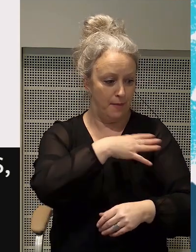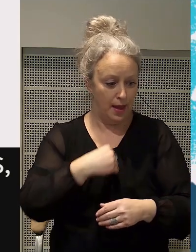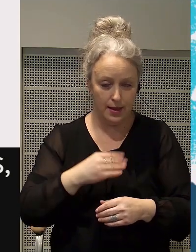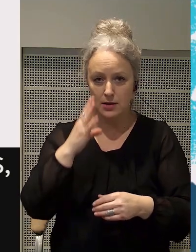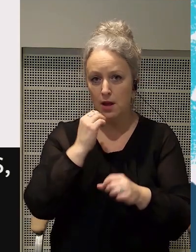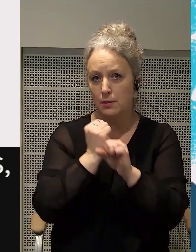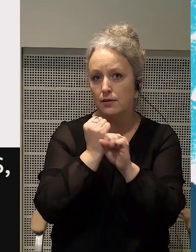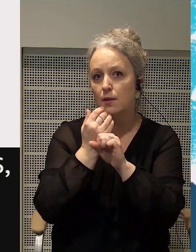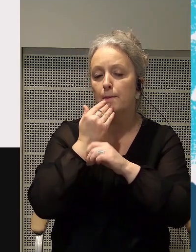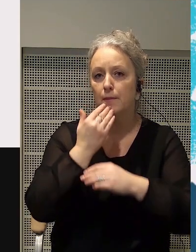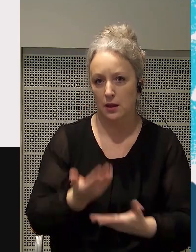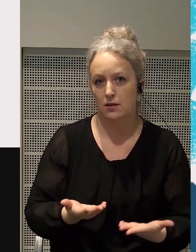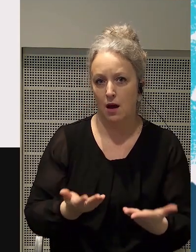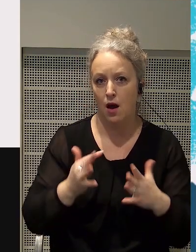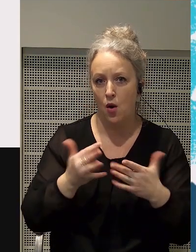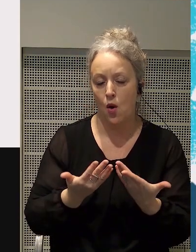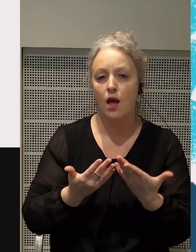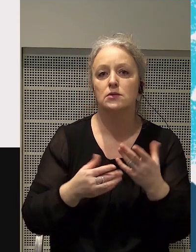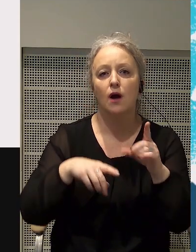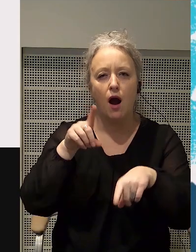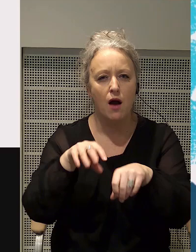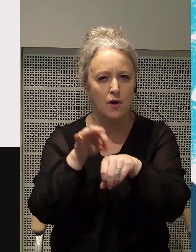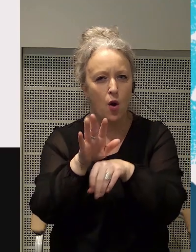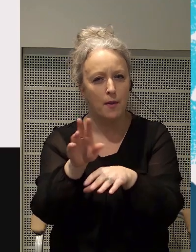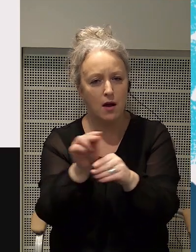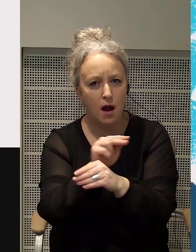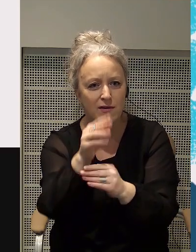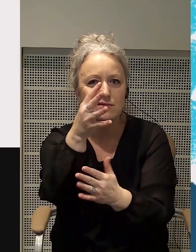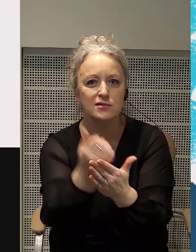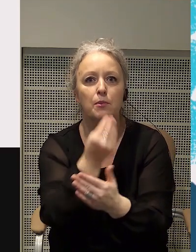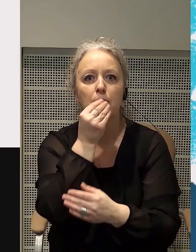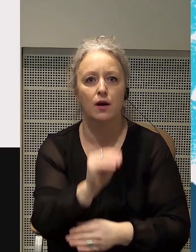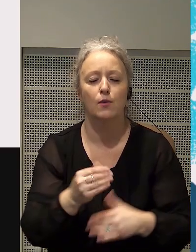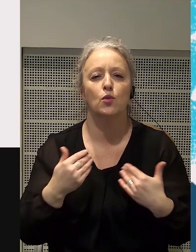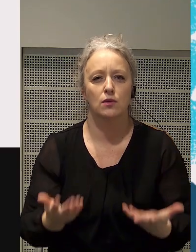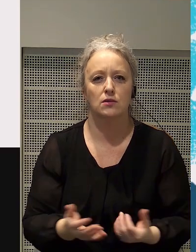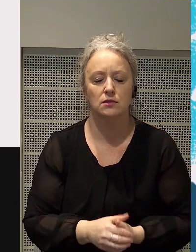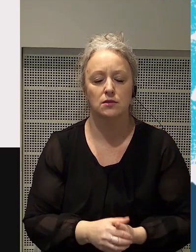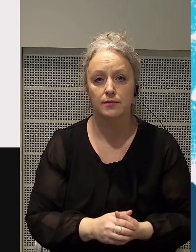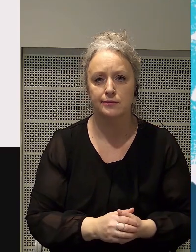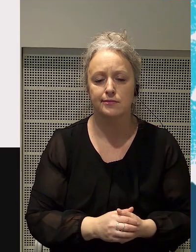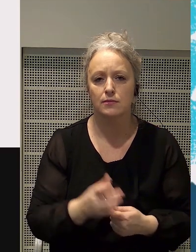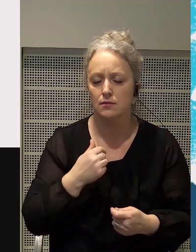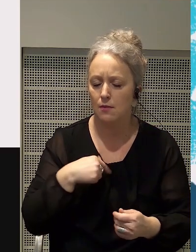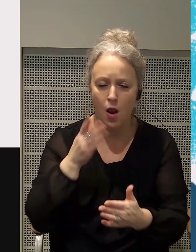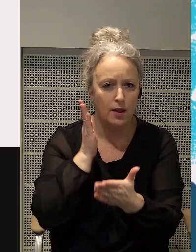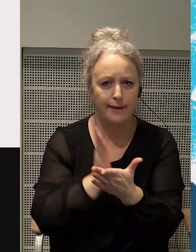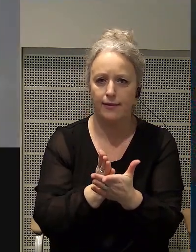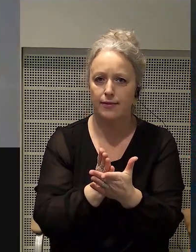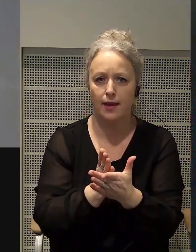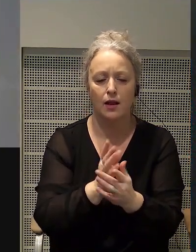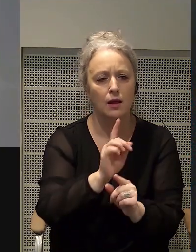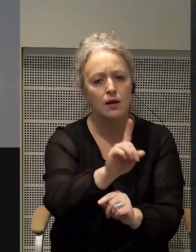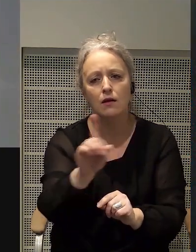disease patients? I'm sure that each of us has a role, and each of us can be part of the